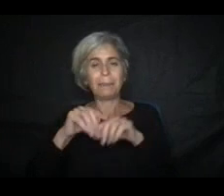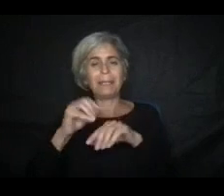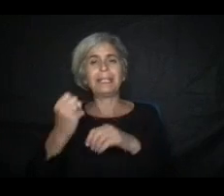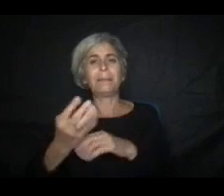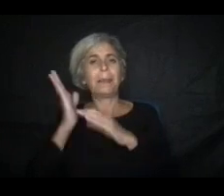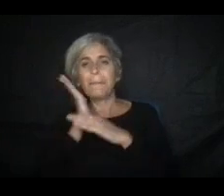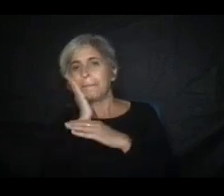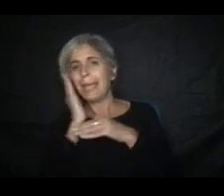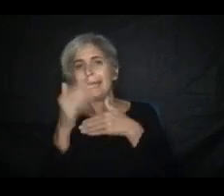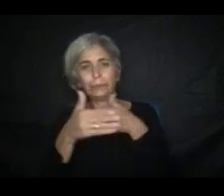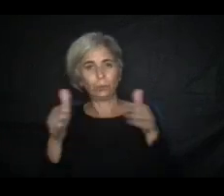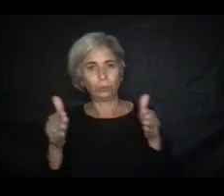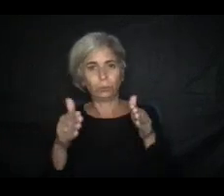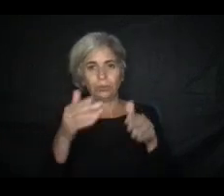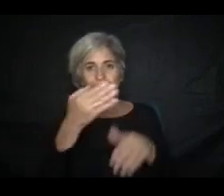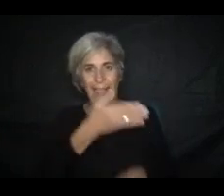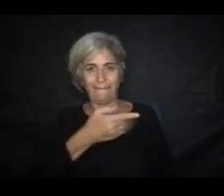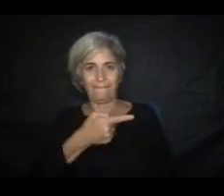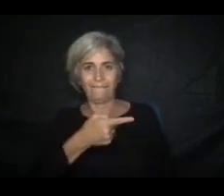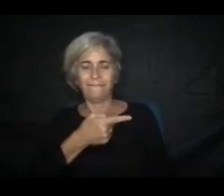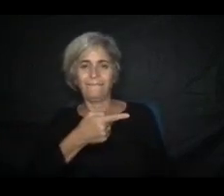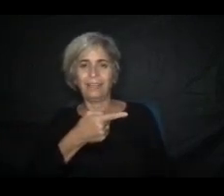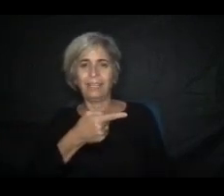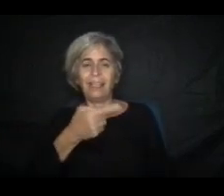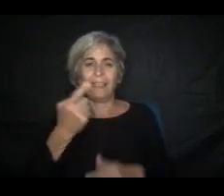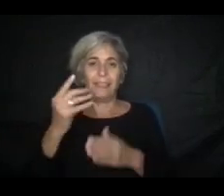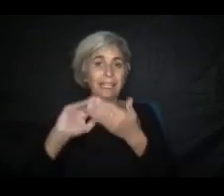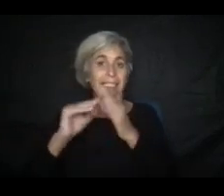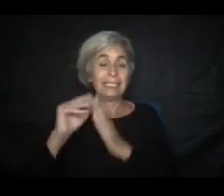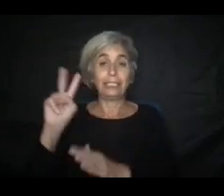bedrooms. And so the city's fee would be